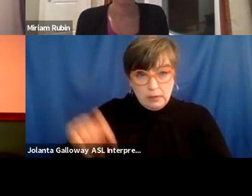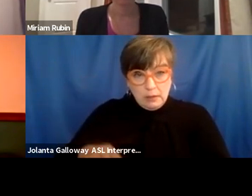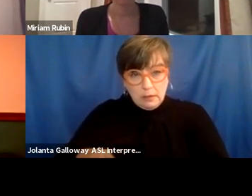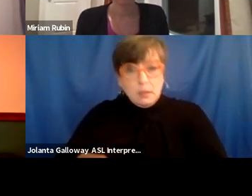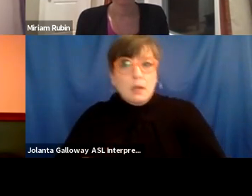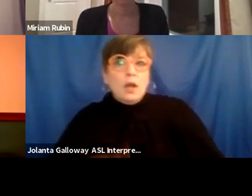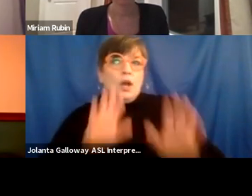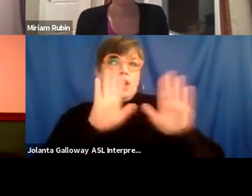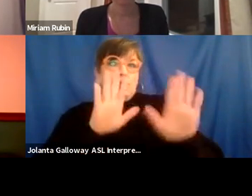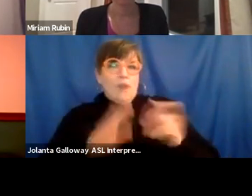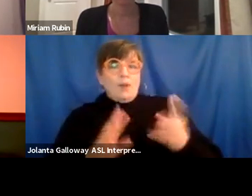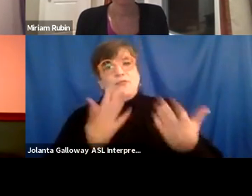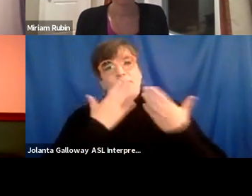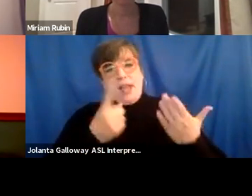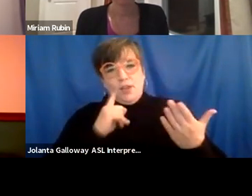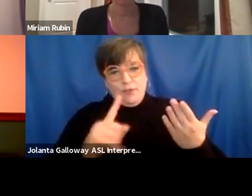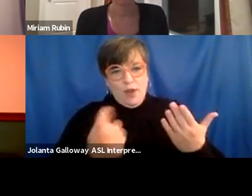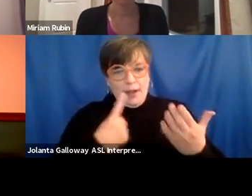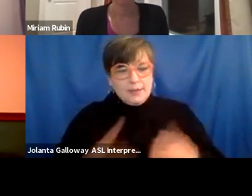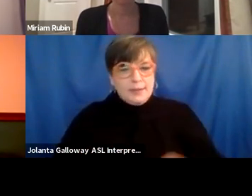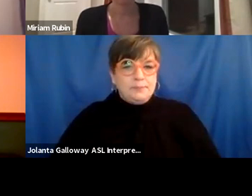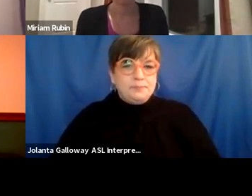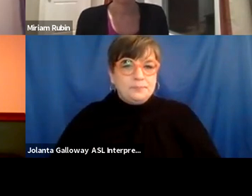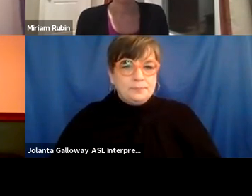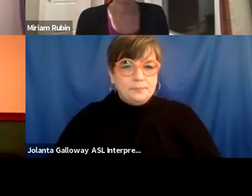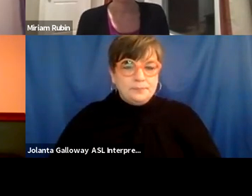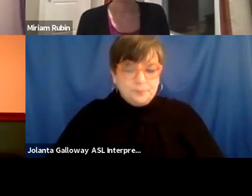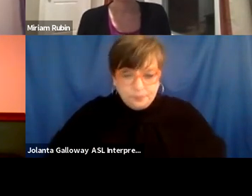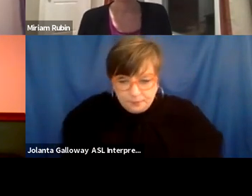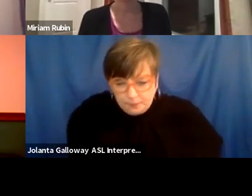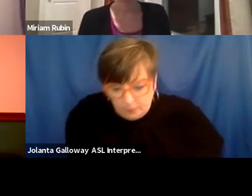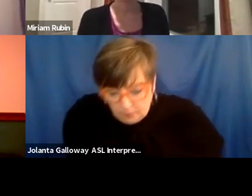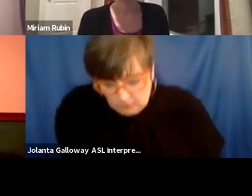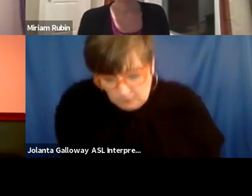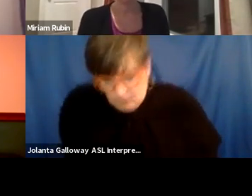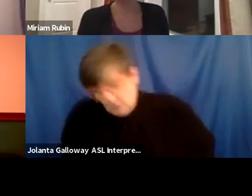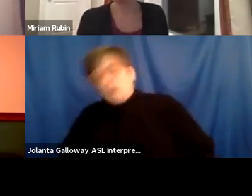Great question. Thank you for asking it. The ESSER Part 2 funding